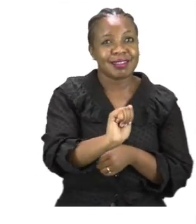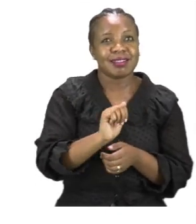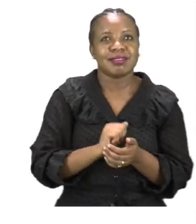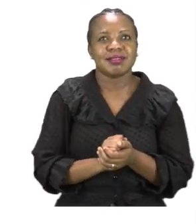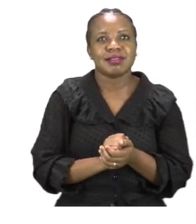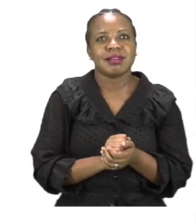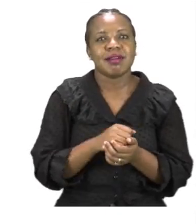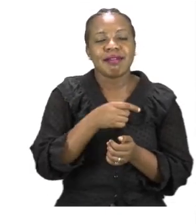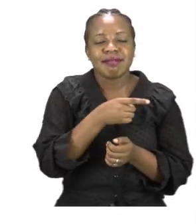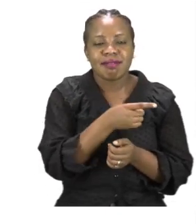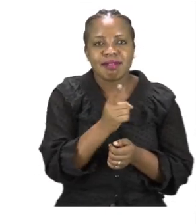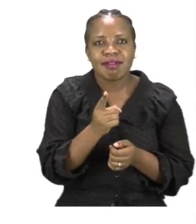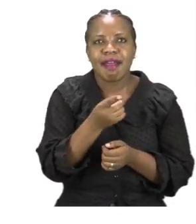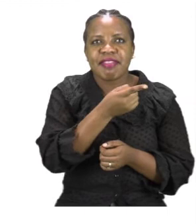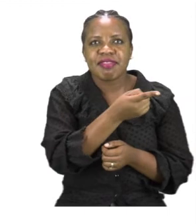theirs,